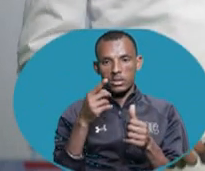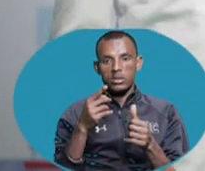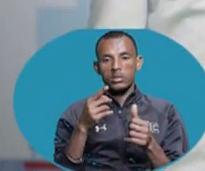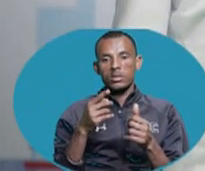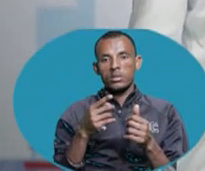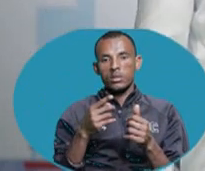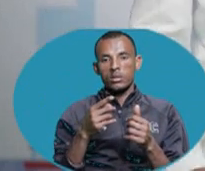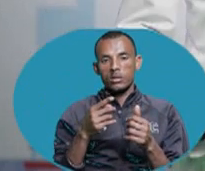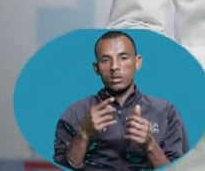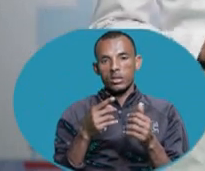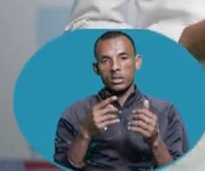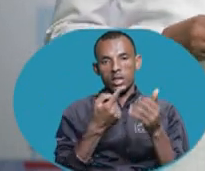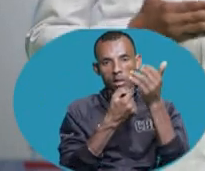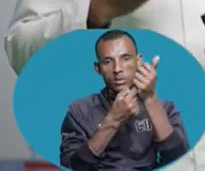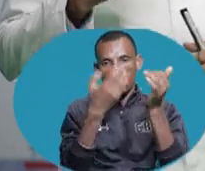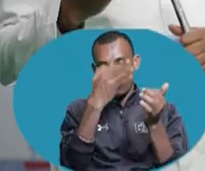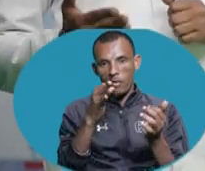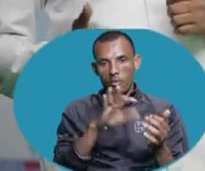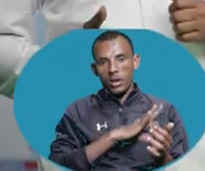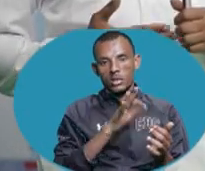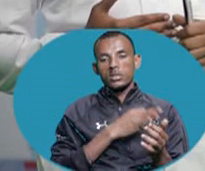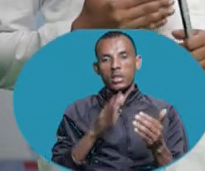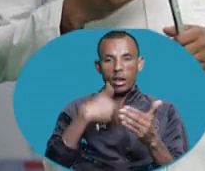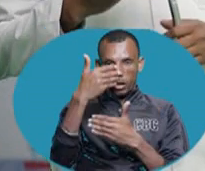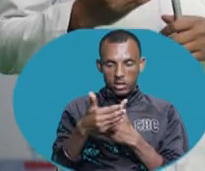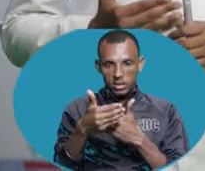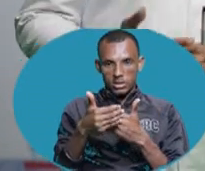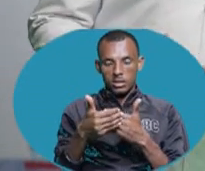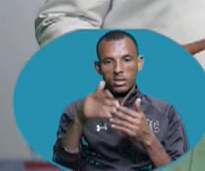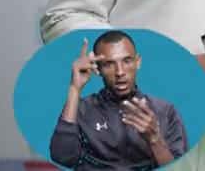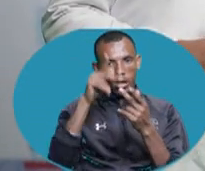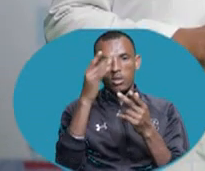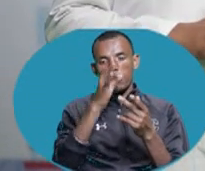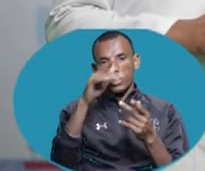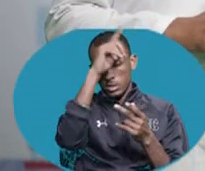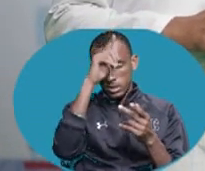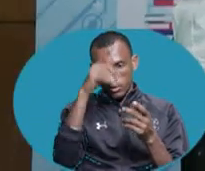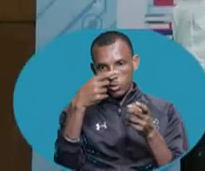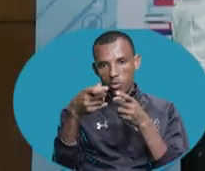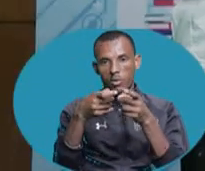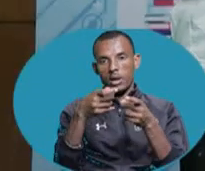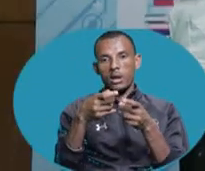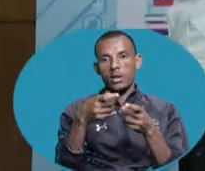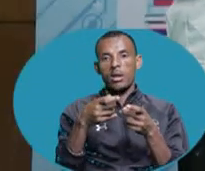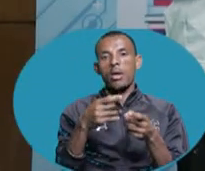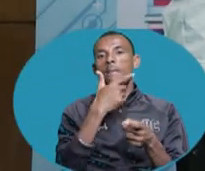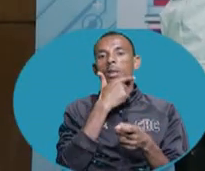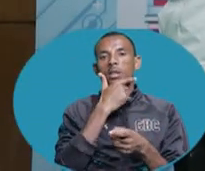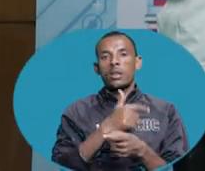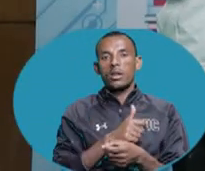capture of France, the next target of Germany was to conquer Britain.